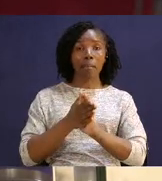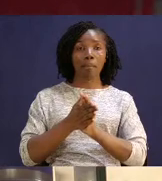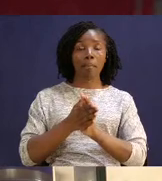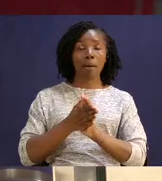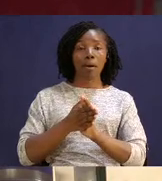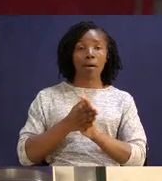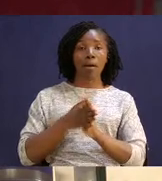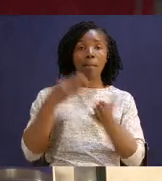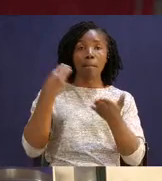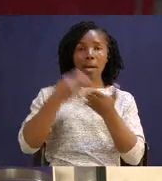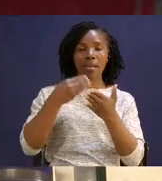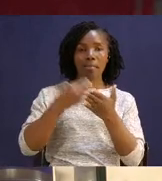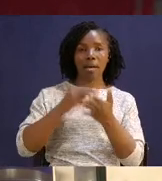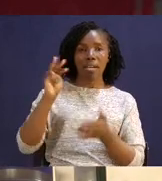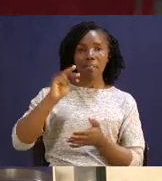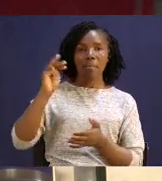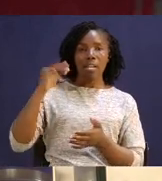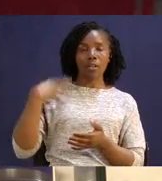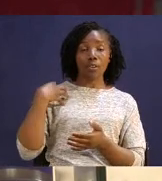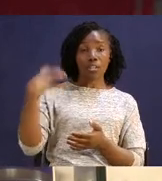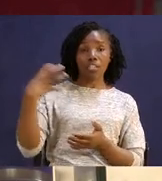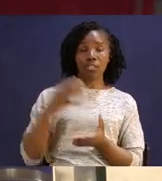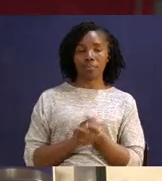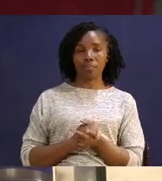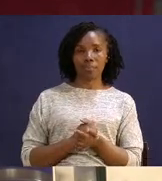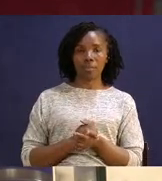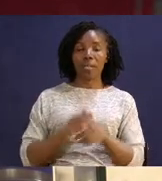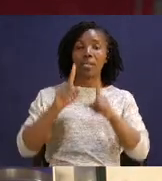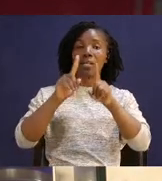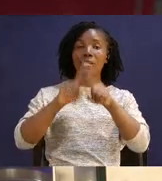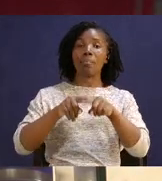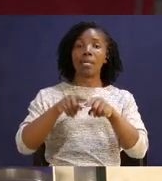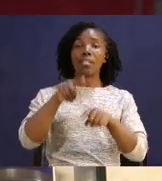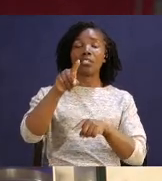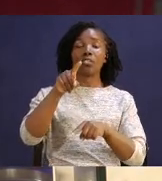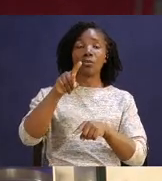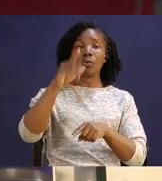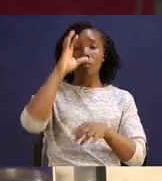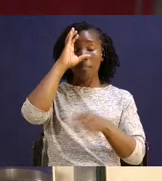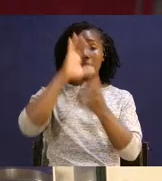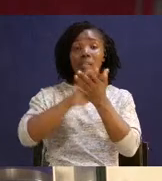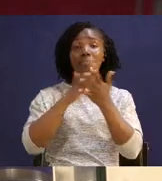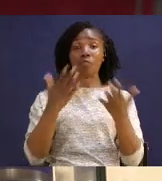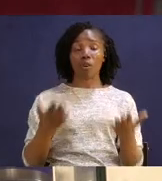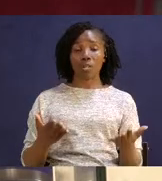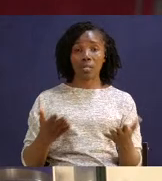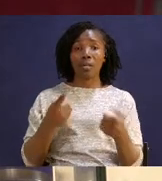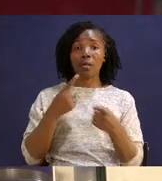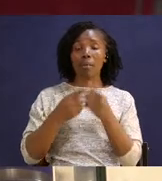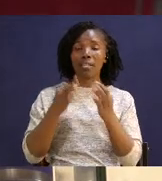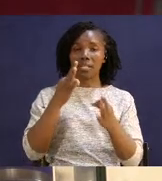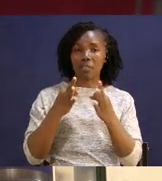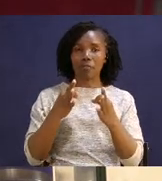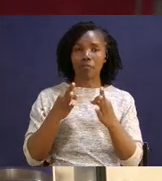Bwana asifiwe. It just depends where you're standing. But if you're at that